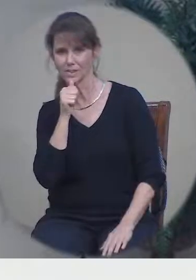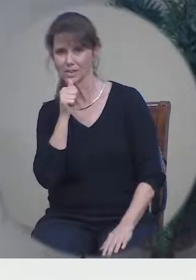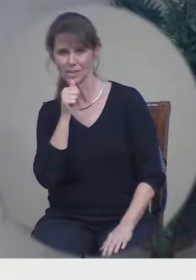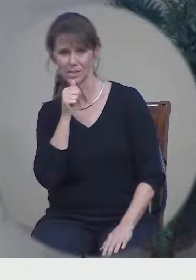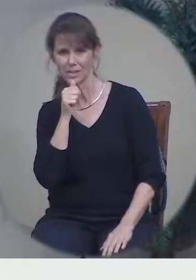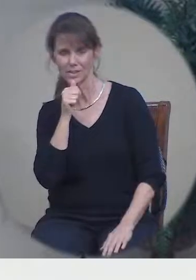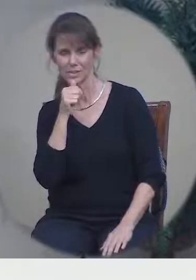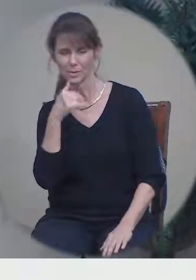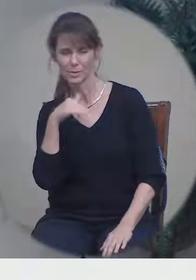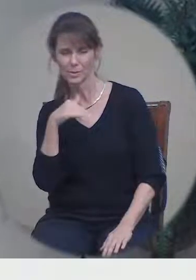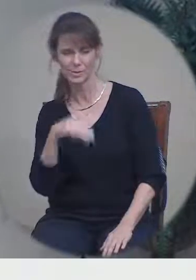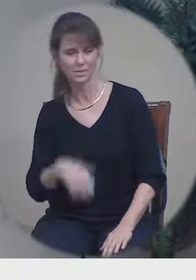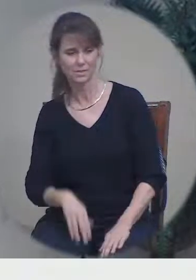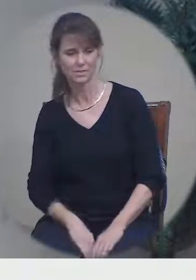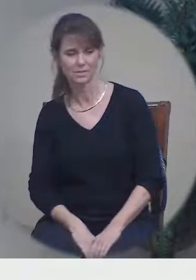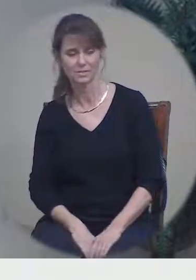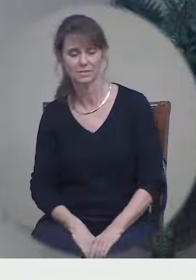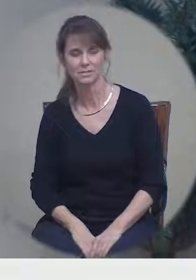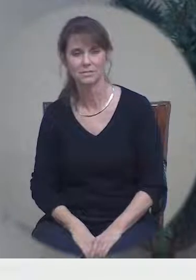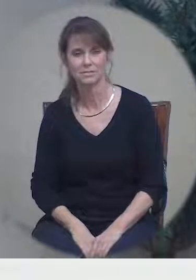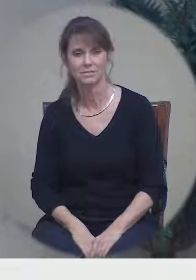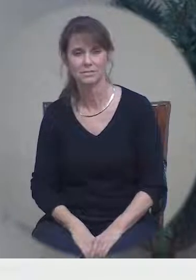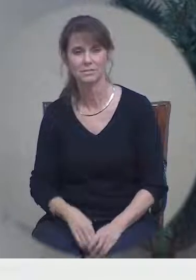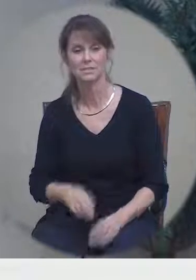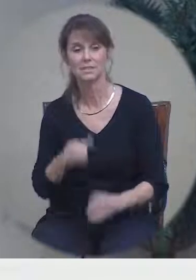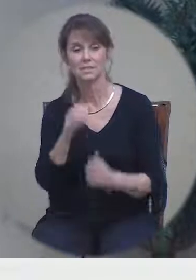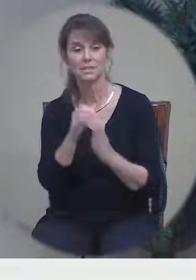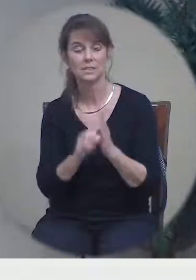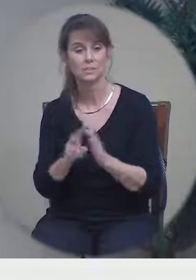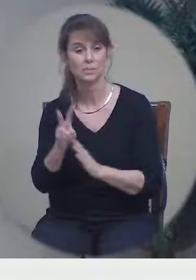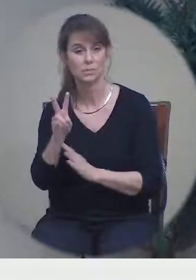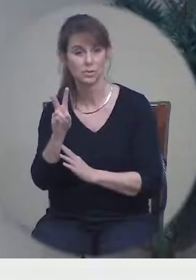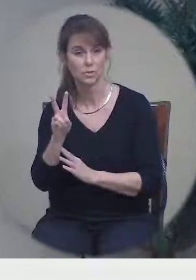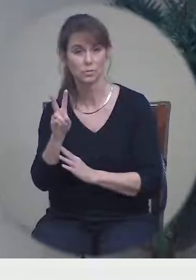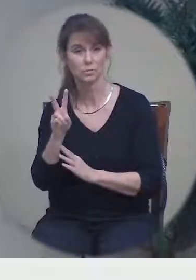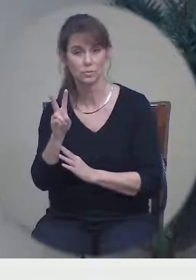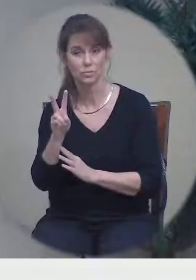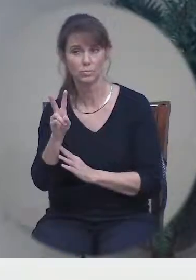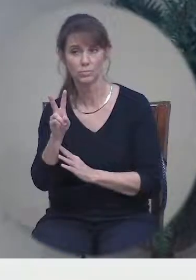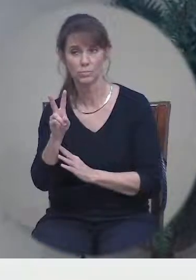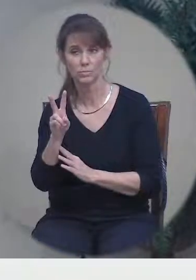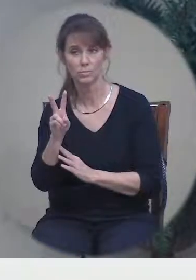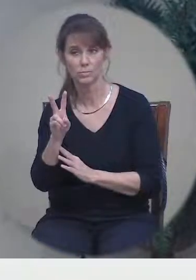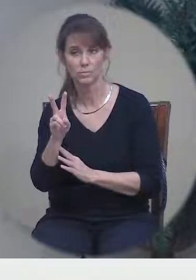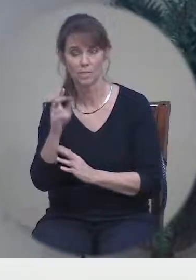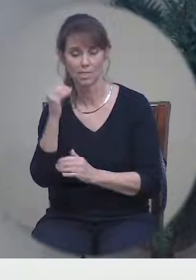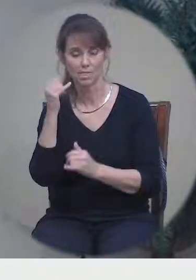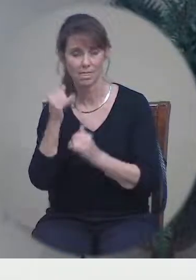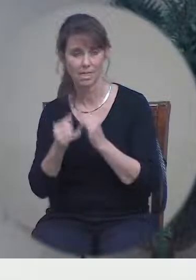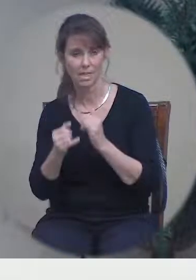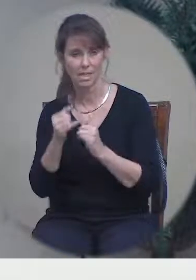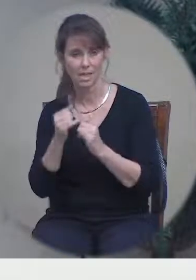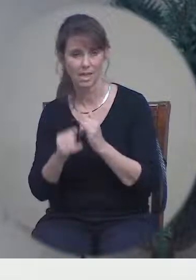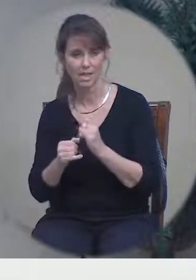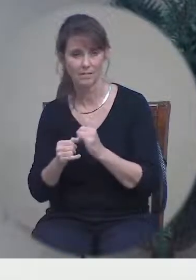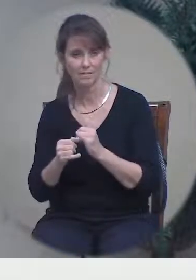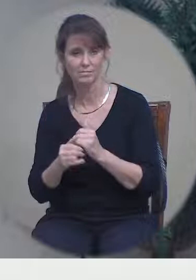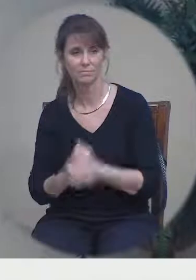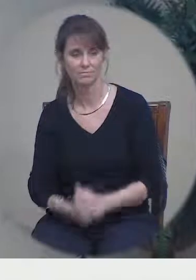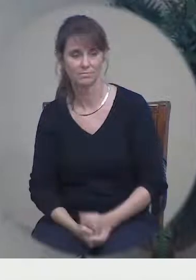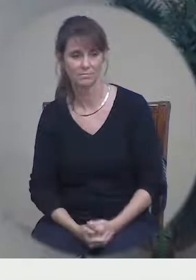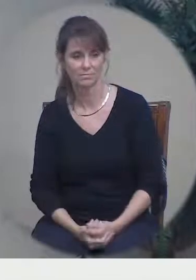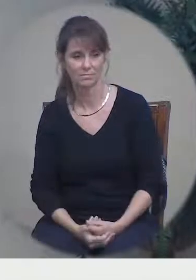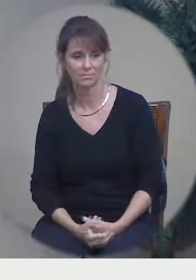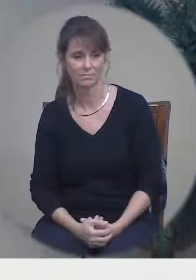him. In the end of chapter 2, that's probably the best that his three friends will look in the rest of the